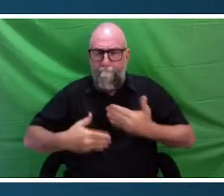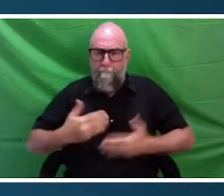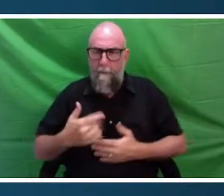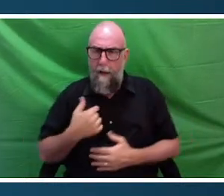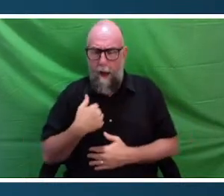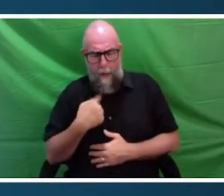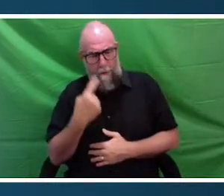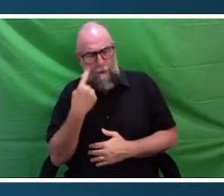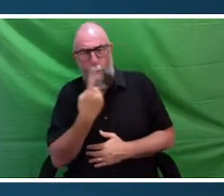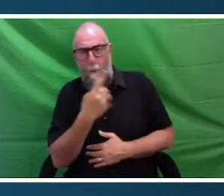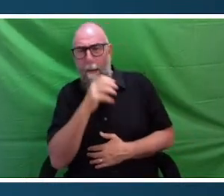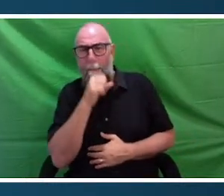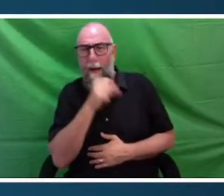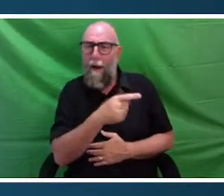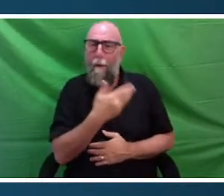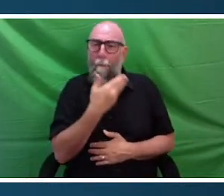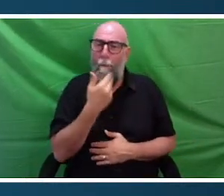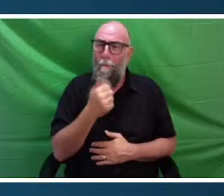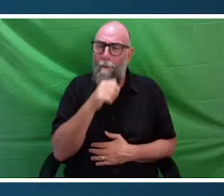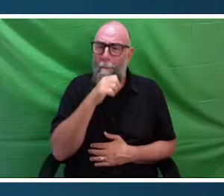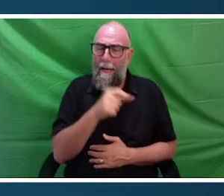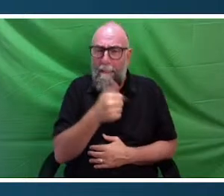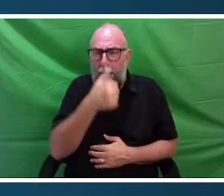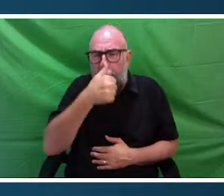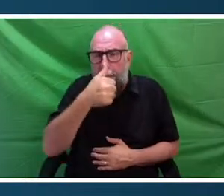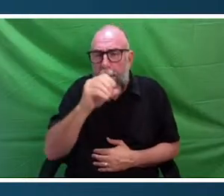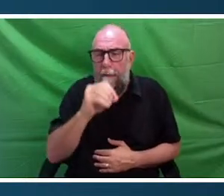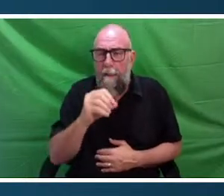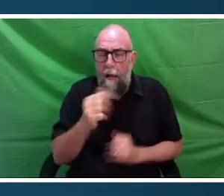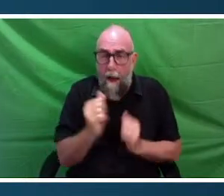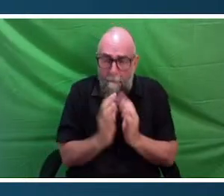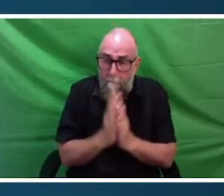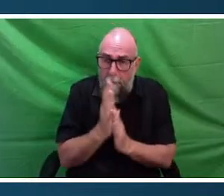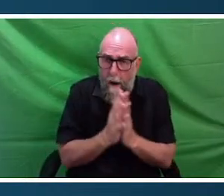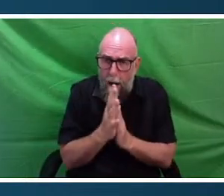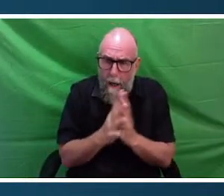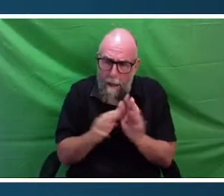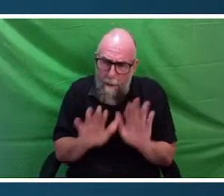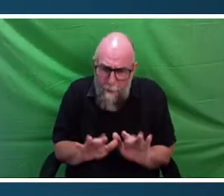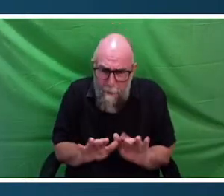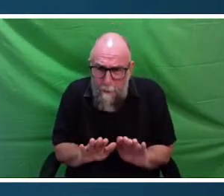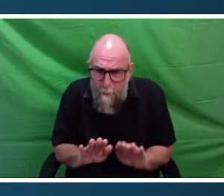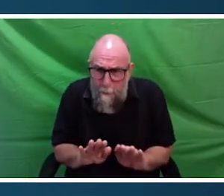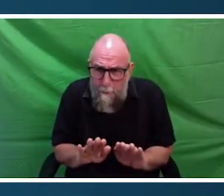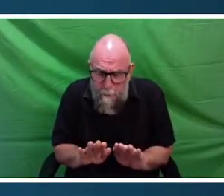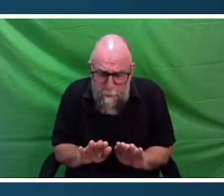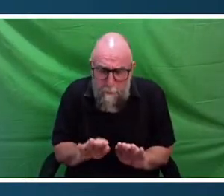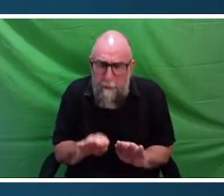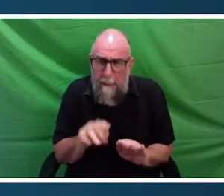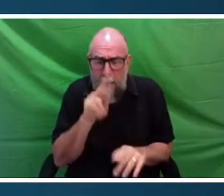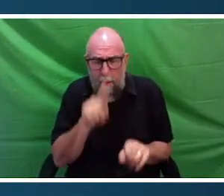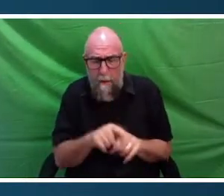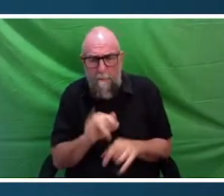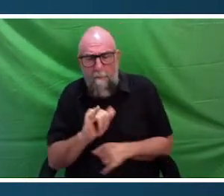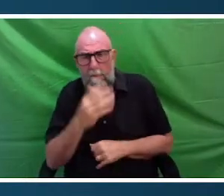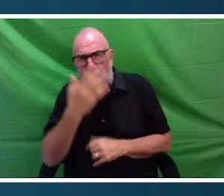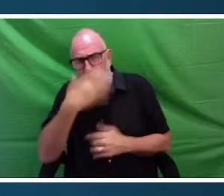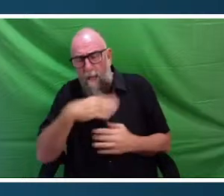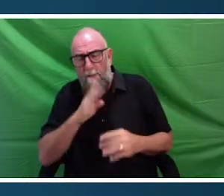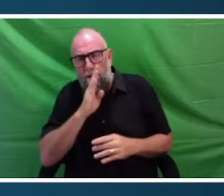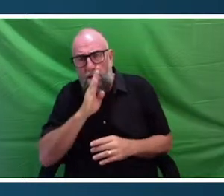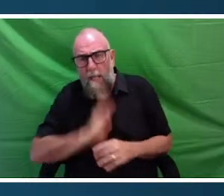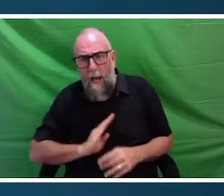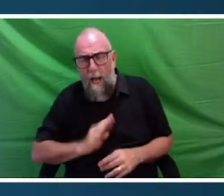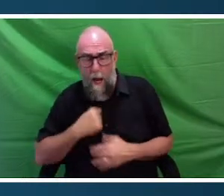60s huddled around a tiny fire pit and looking particularly dejected. There are, of course, many